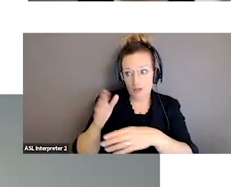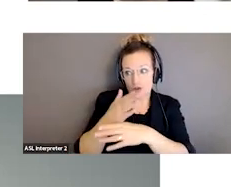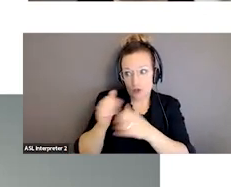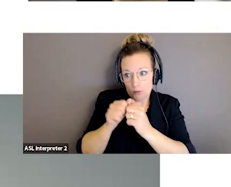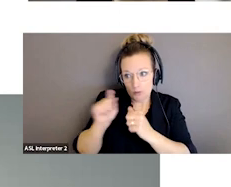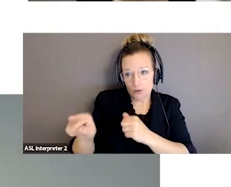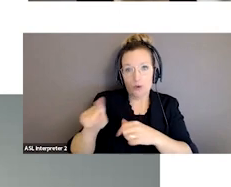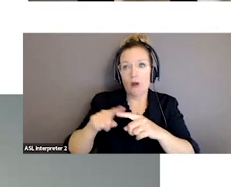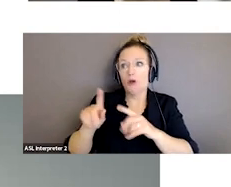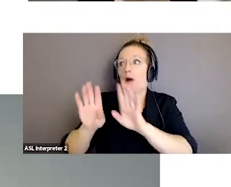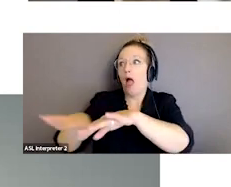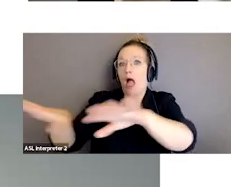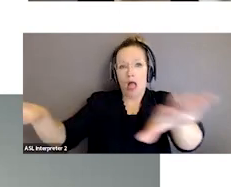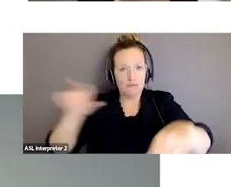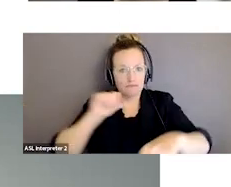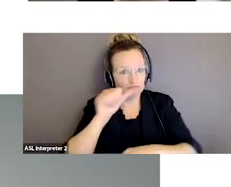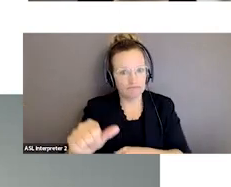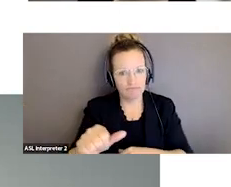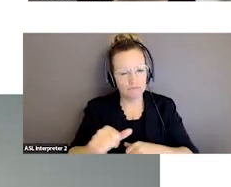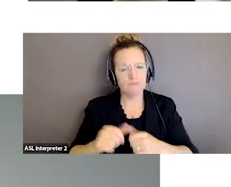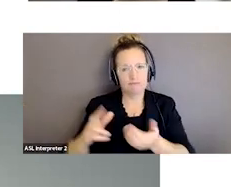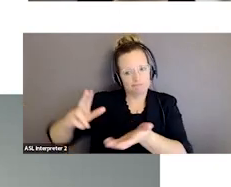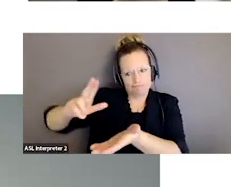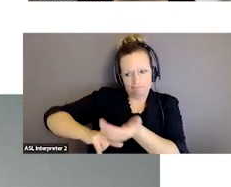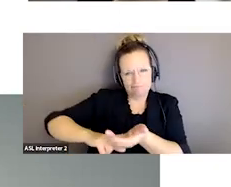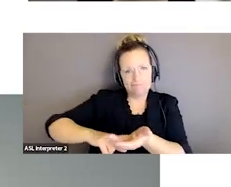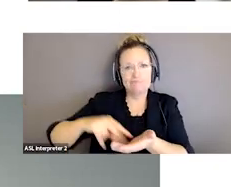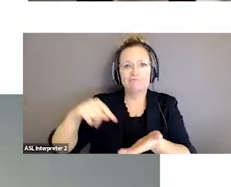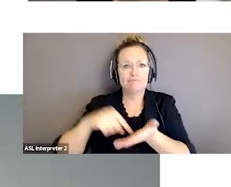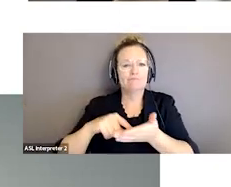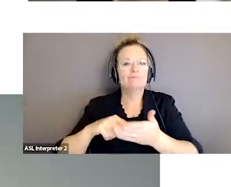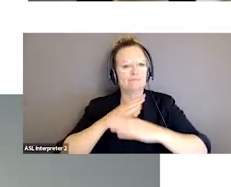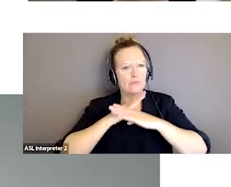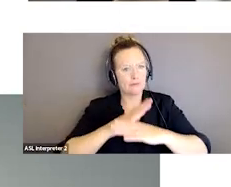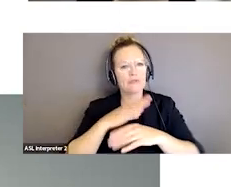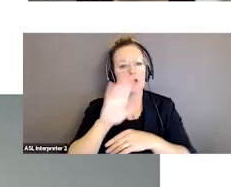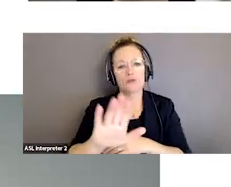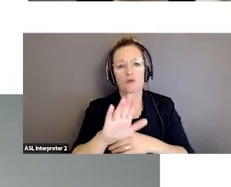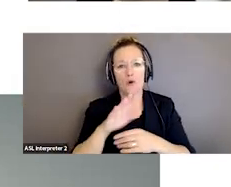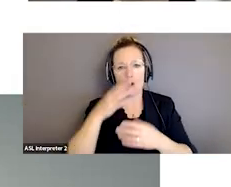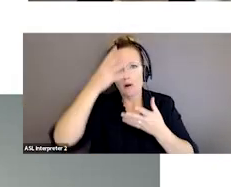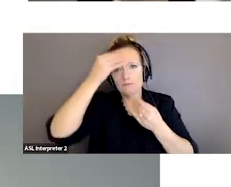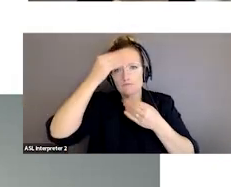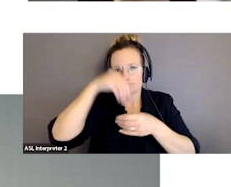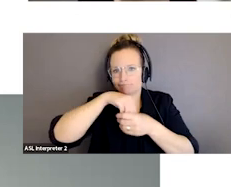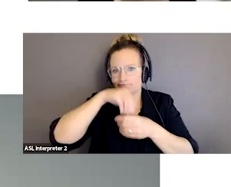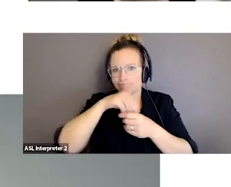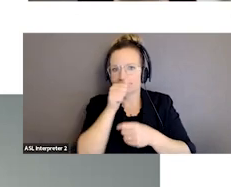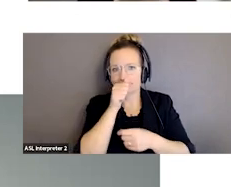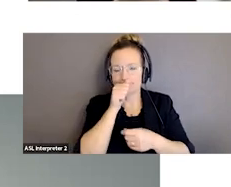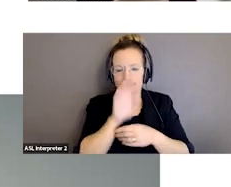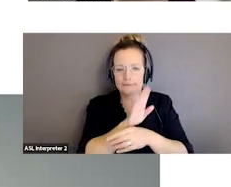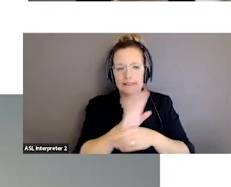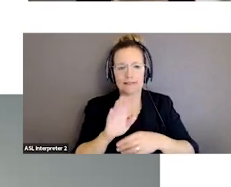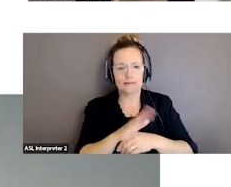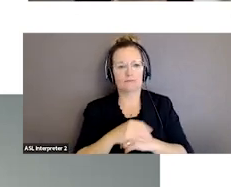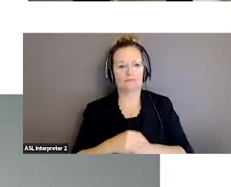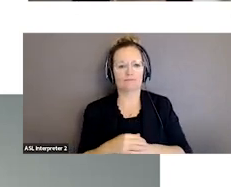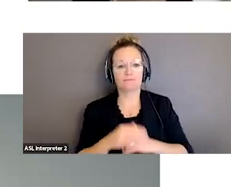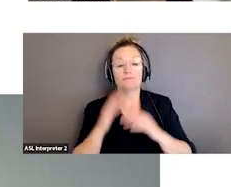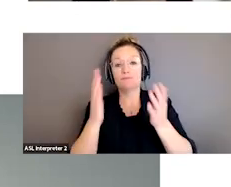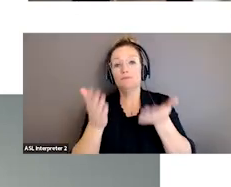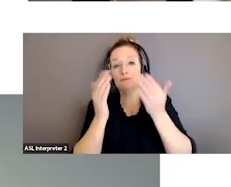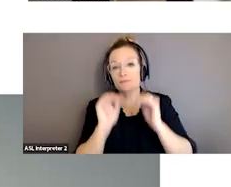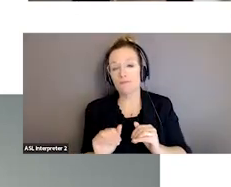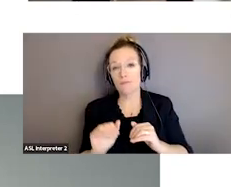by others. And finally, and possibly most importantly, you should really think about, not just think about, but